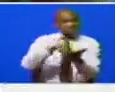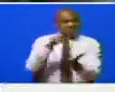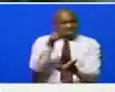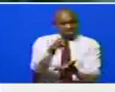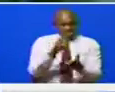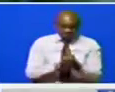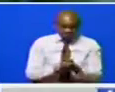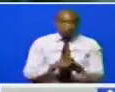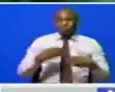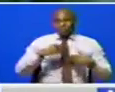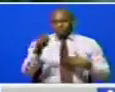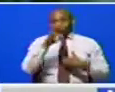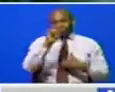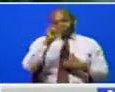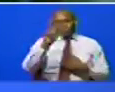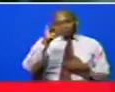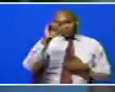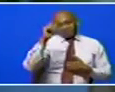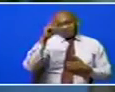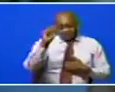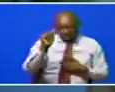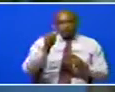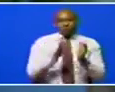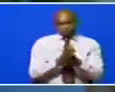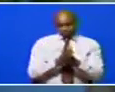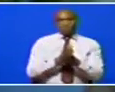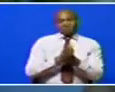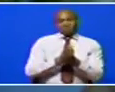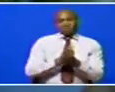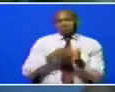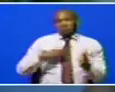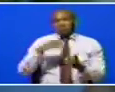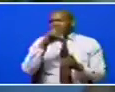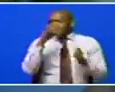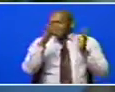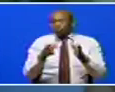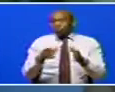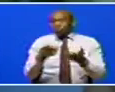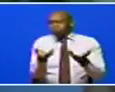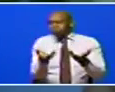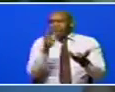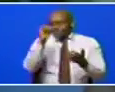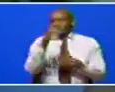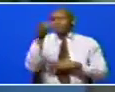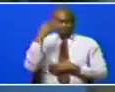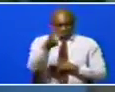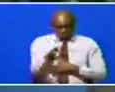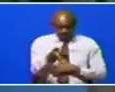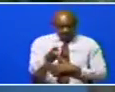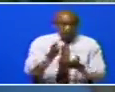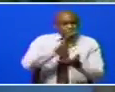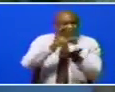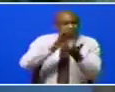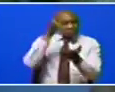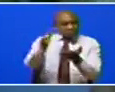Mombasa. We were at Mvita constituency, where Abdul Somad Sharif Nasser, the incumbent here, the constituency that